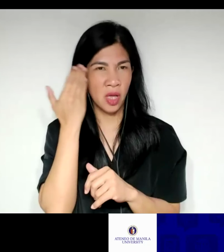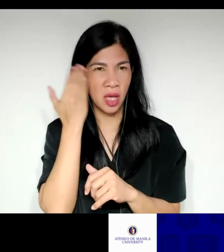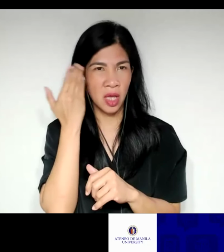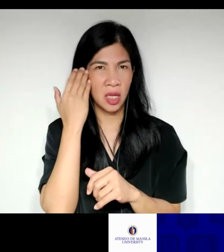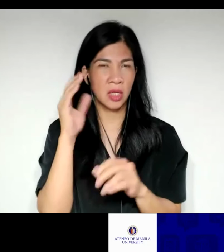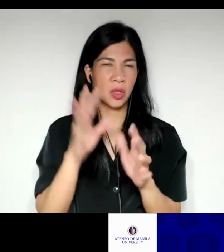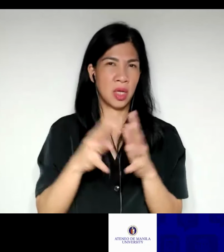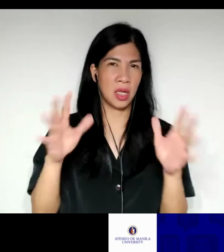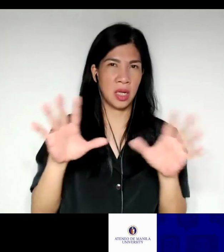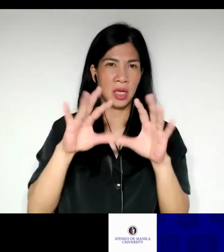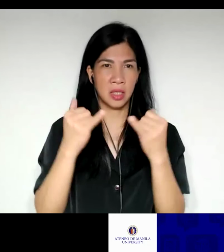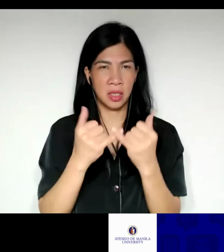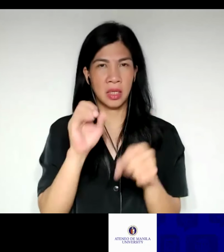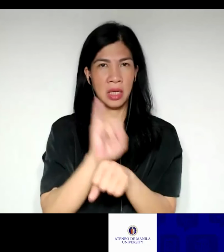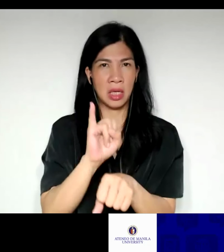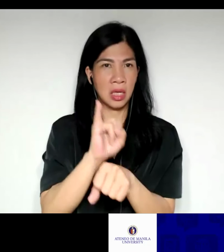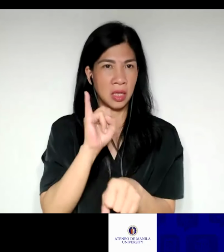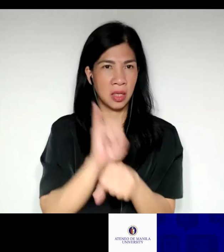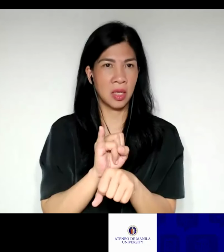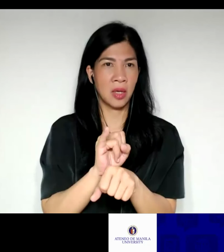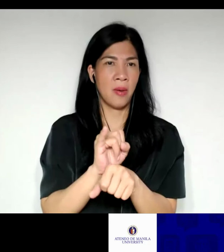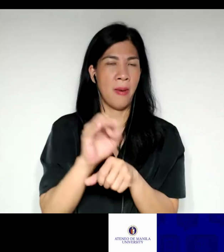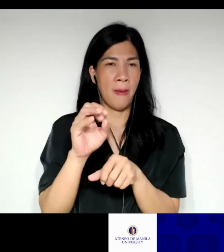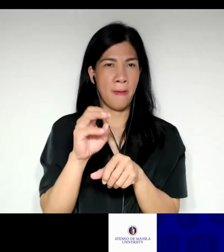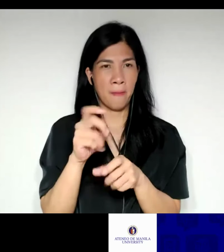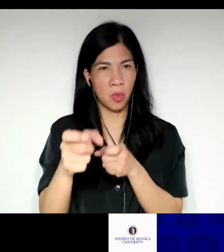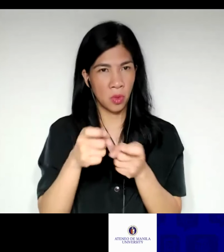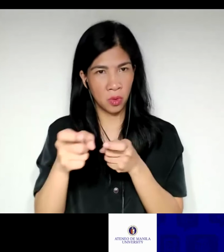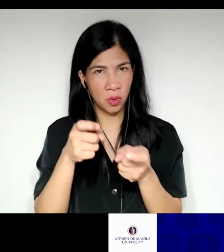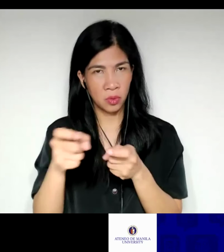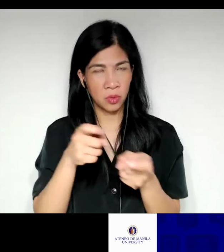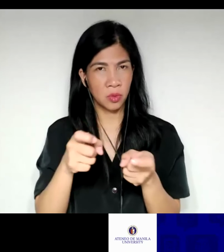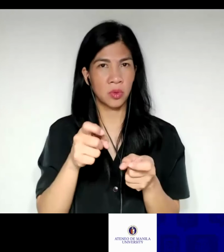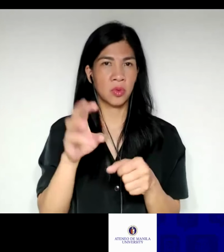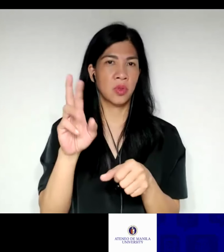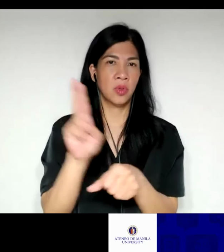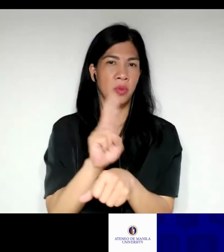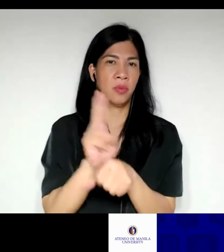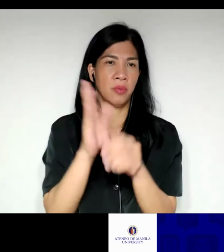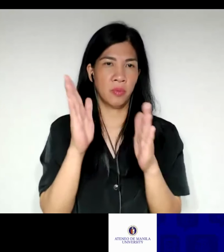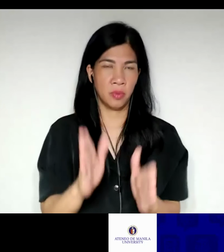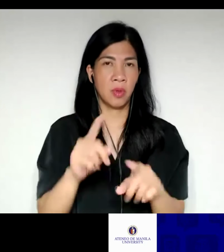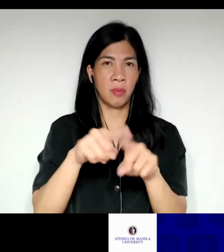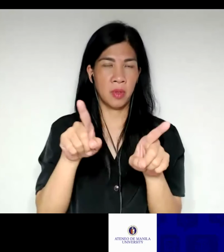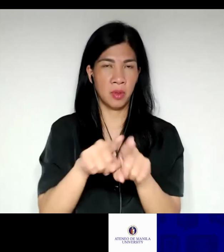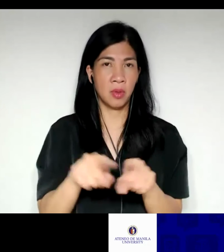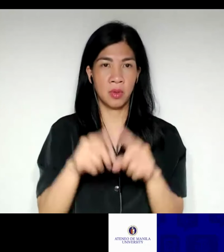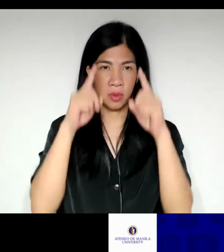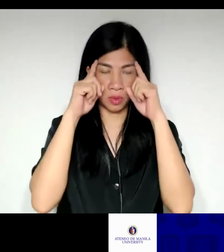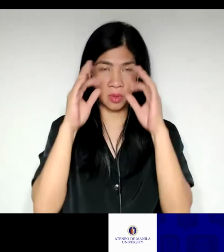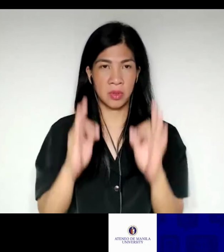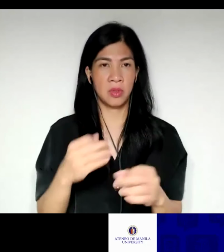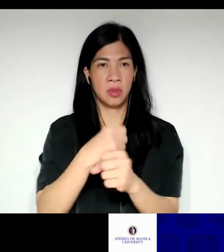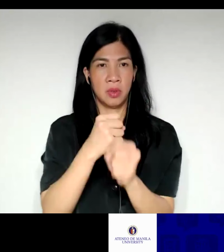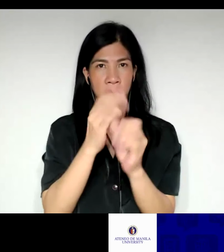large corporations and industries have been manipulating not only their consumers, but also decision makers, particularly